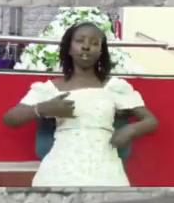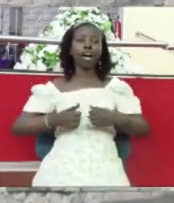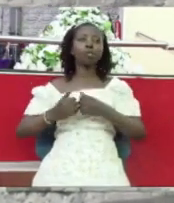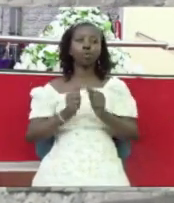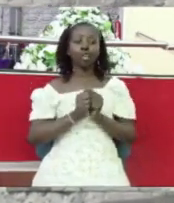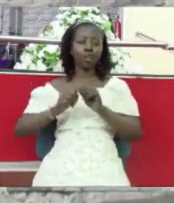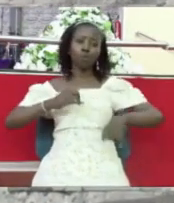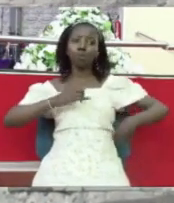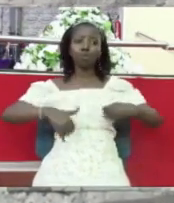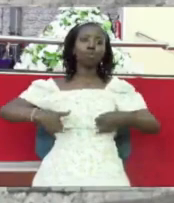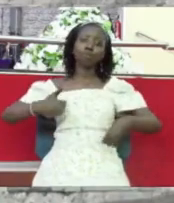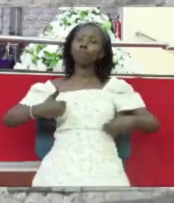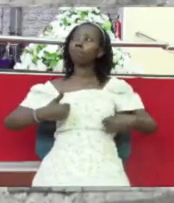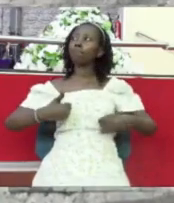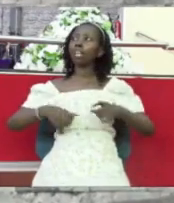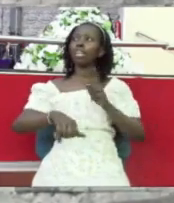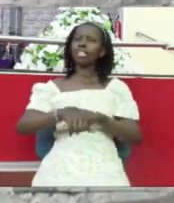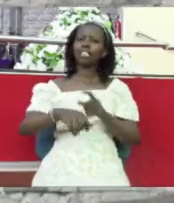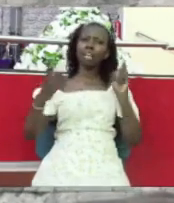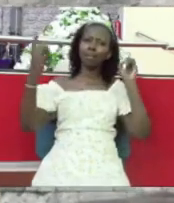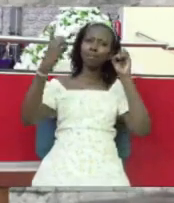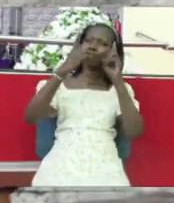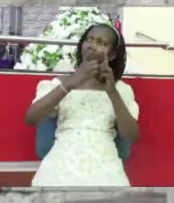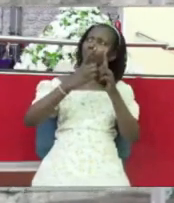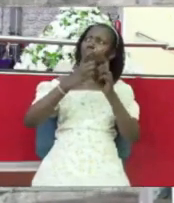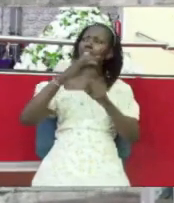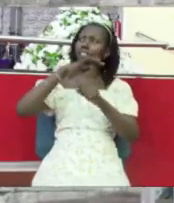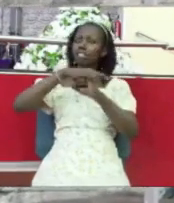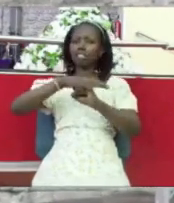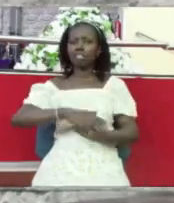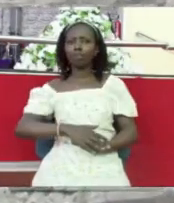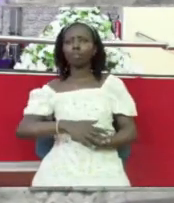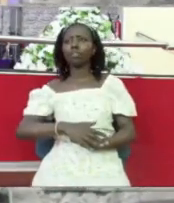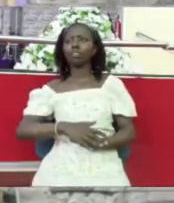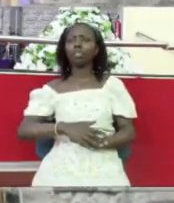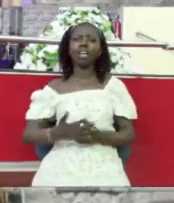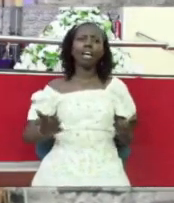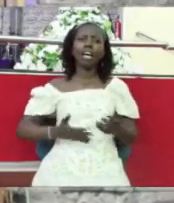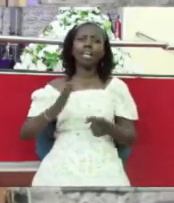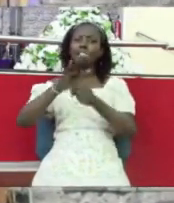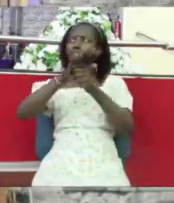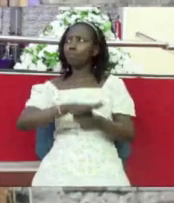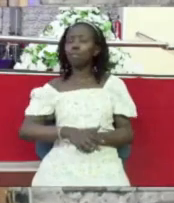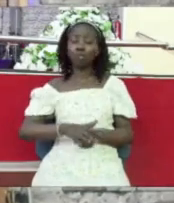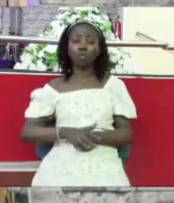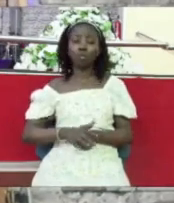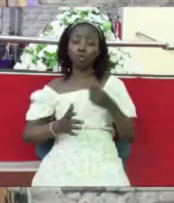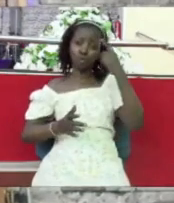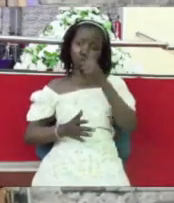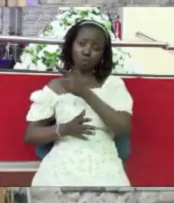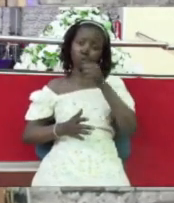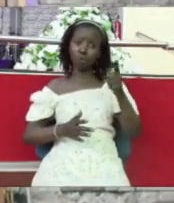utaweza kushindana. When we face persecution. Wakati tunapitia mateso. Whatever persecution could be for you. Mateso ya hali